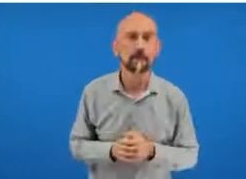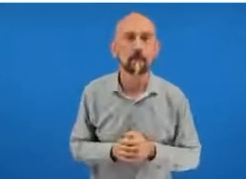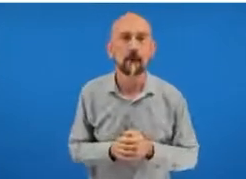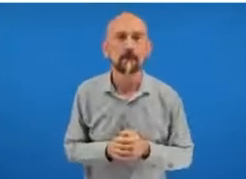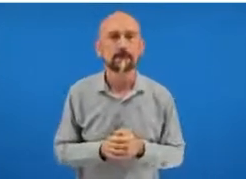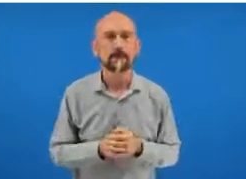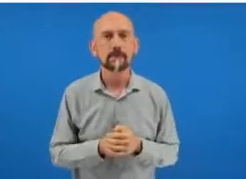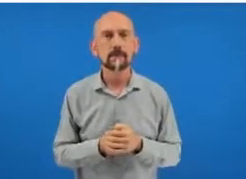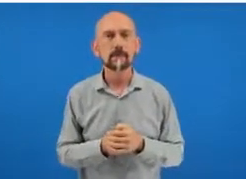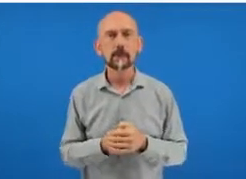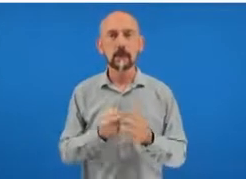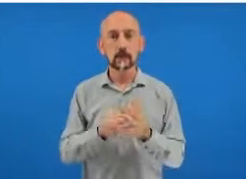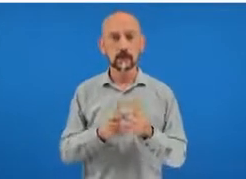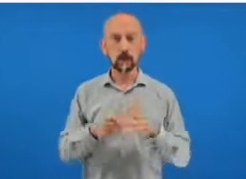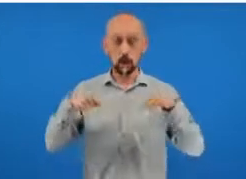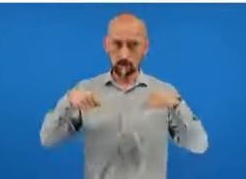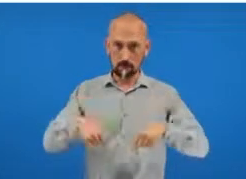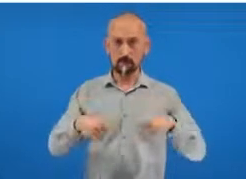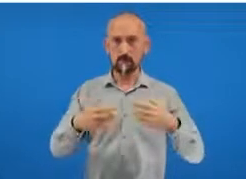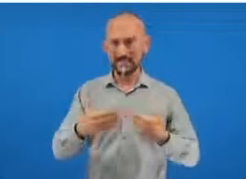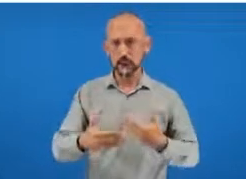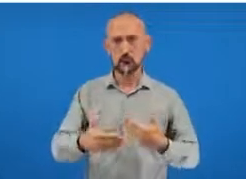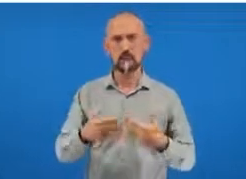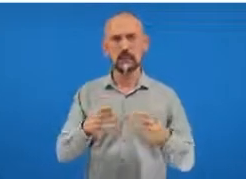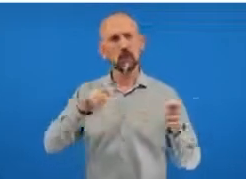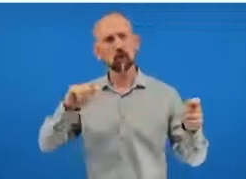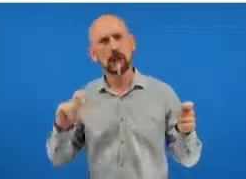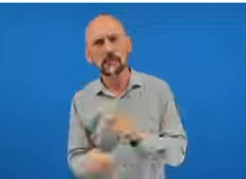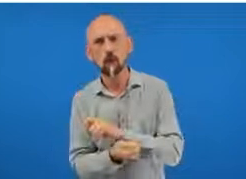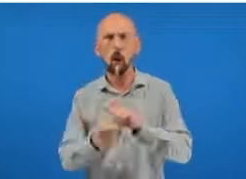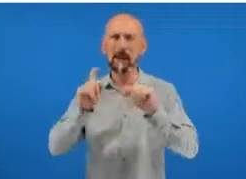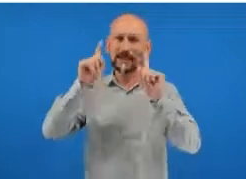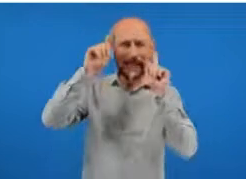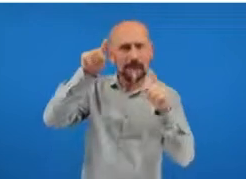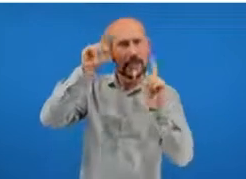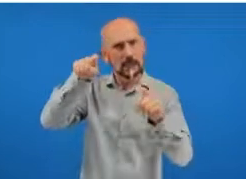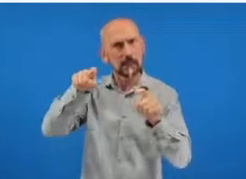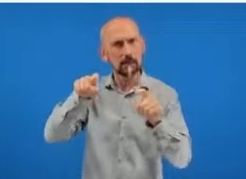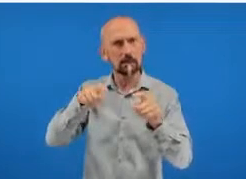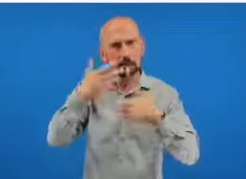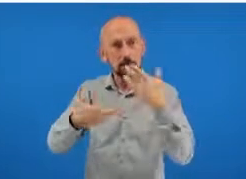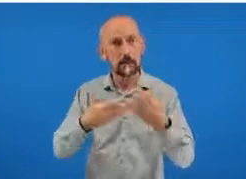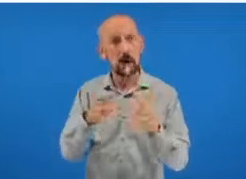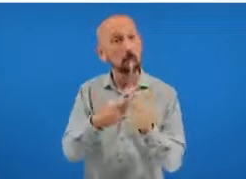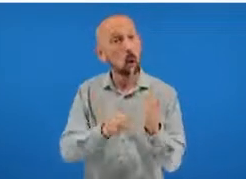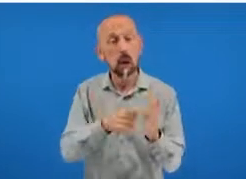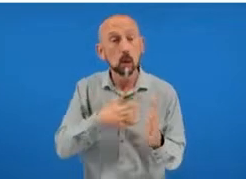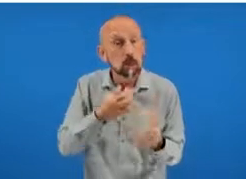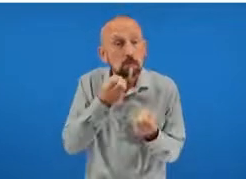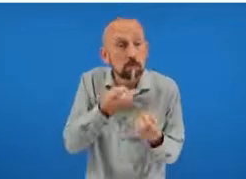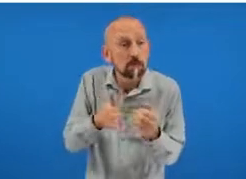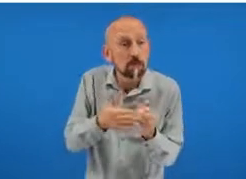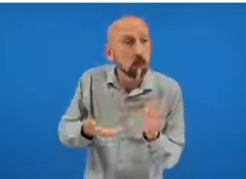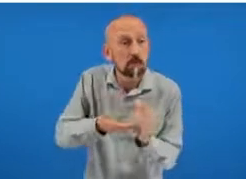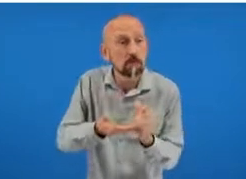this has been our Transform and Innovate session. Paul, did you want to say anything in the last seconds? No, just thank